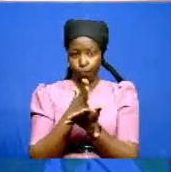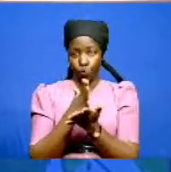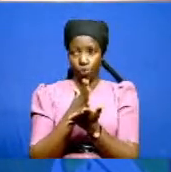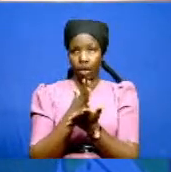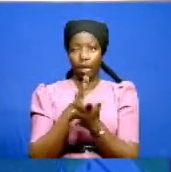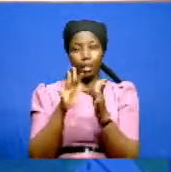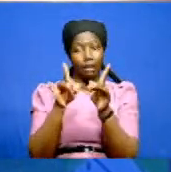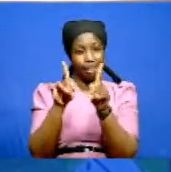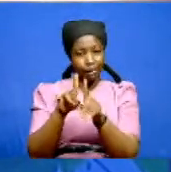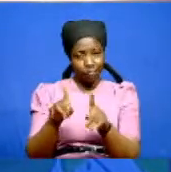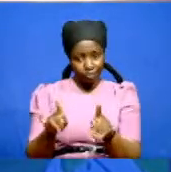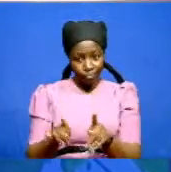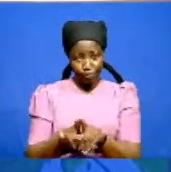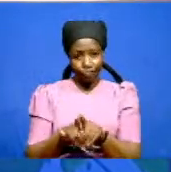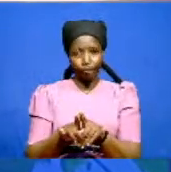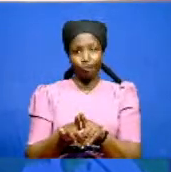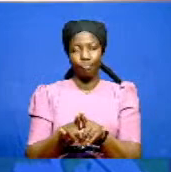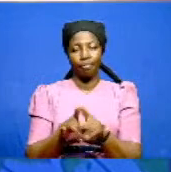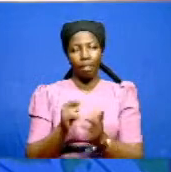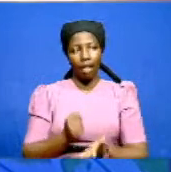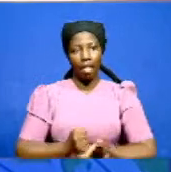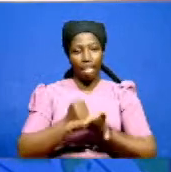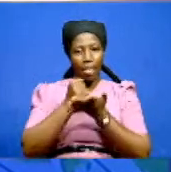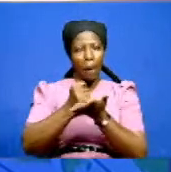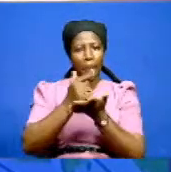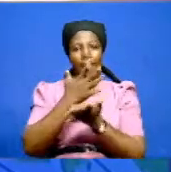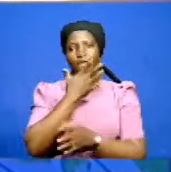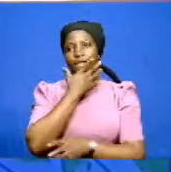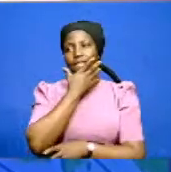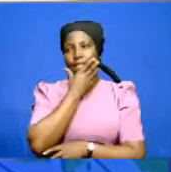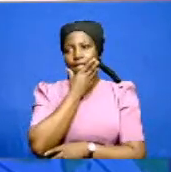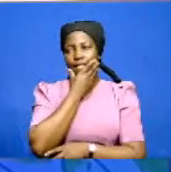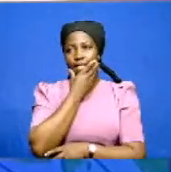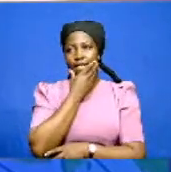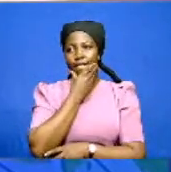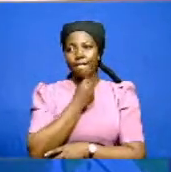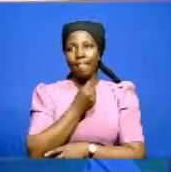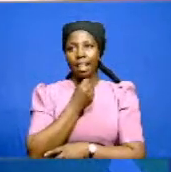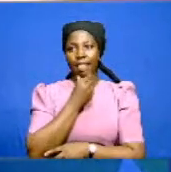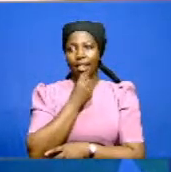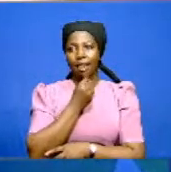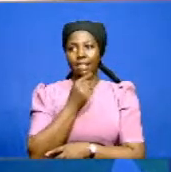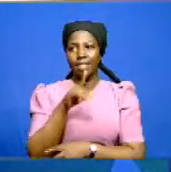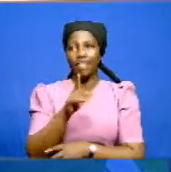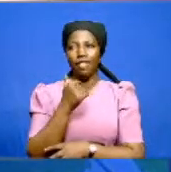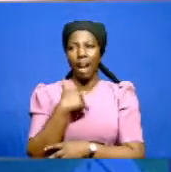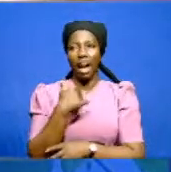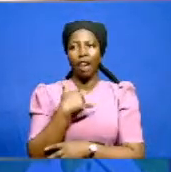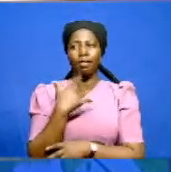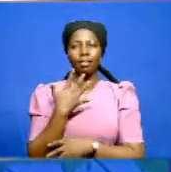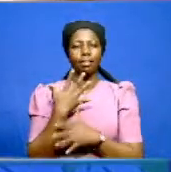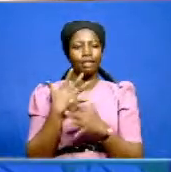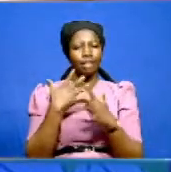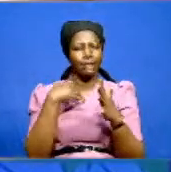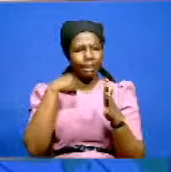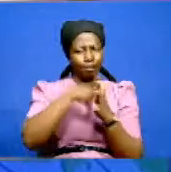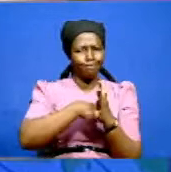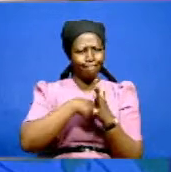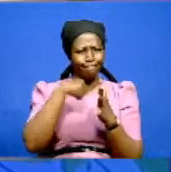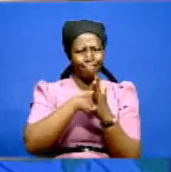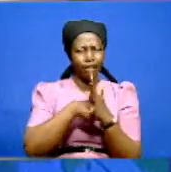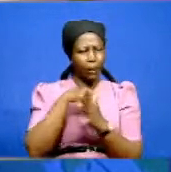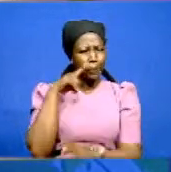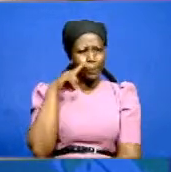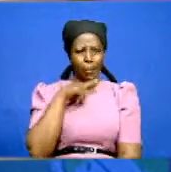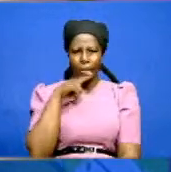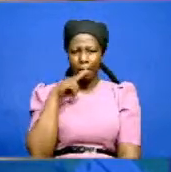even for enabling Dad, he's been through a huge struggle